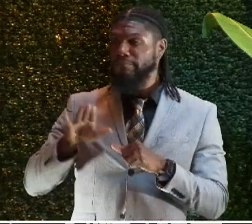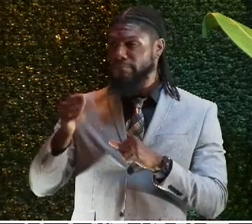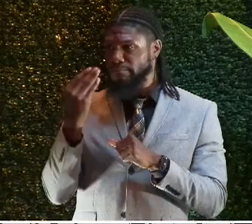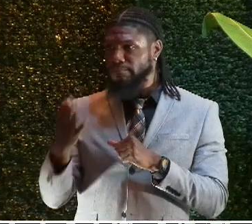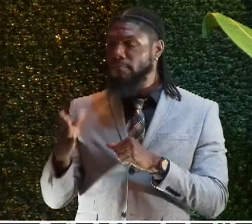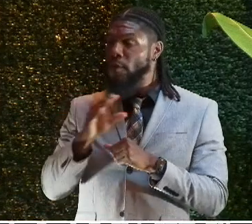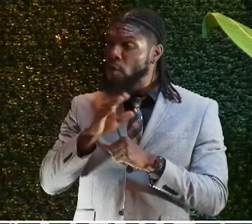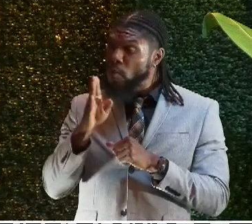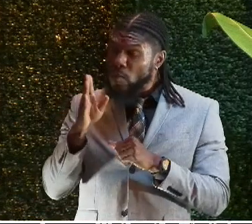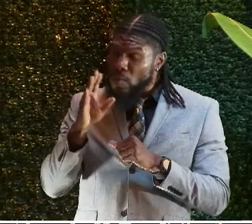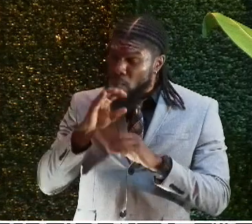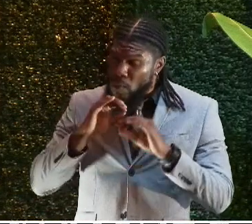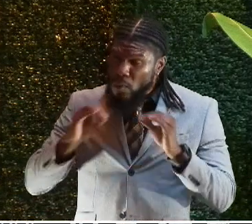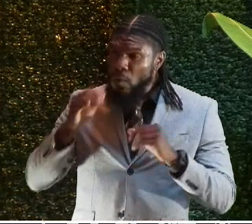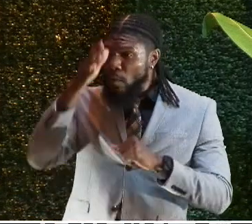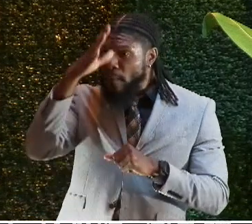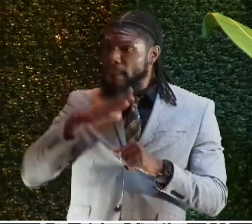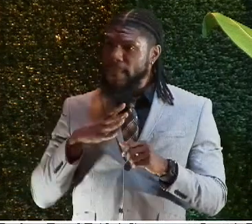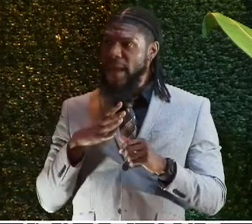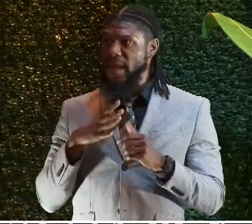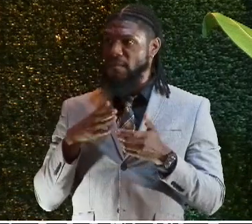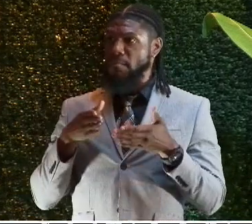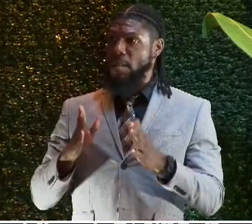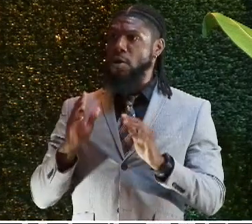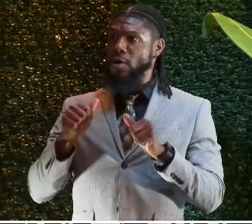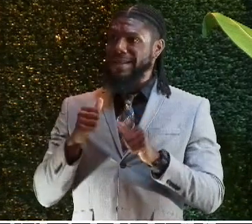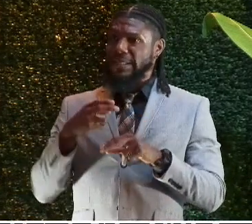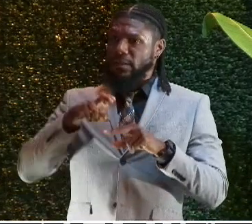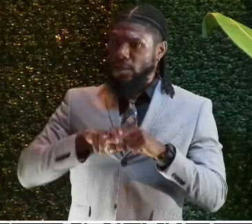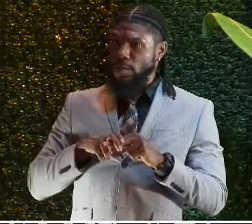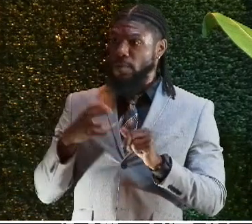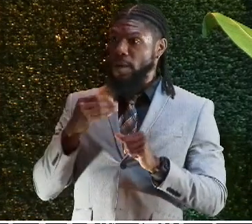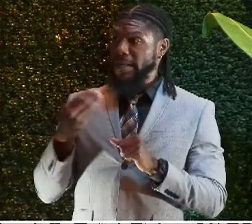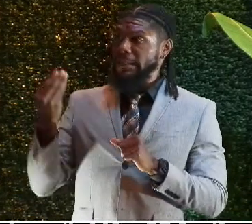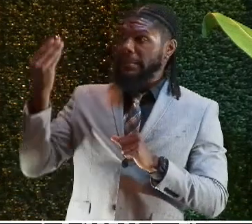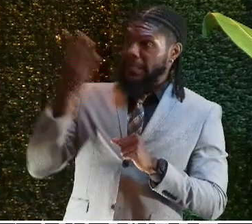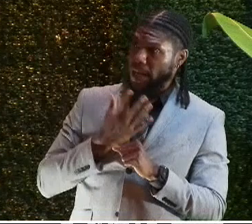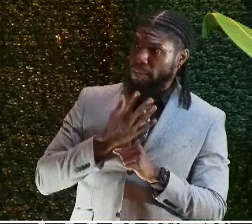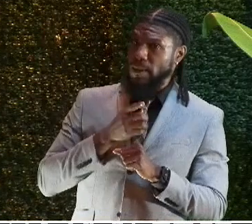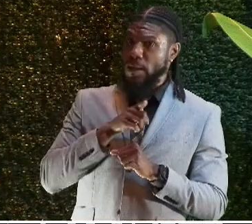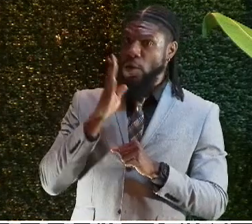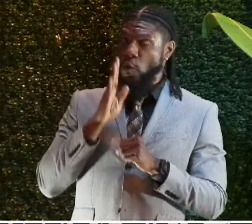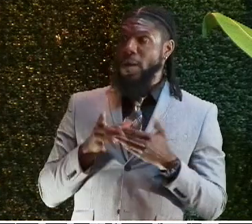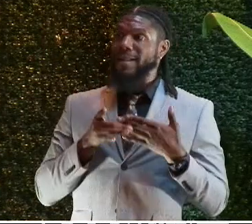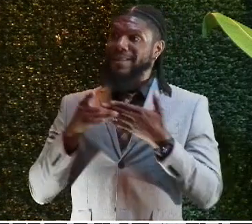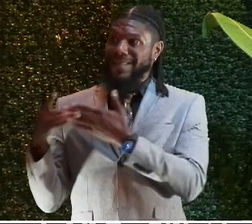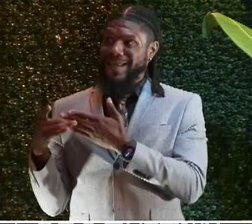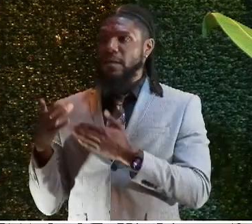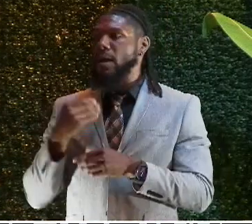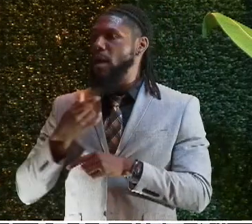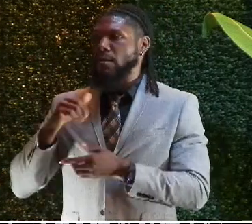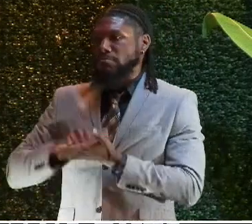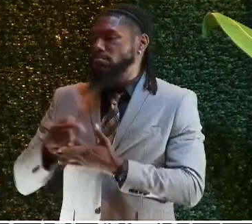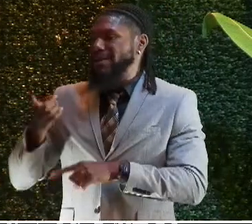alive that can sit up here and tell me that he's going to lead and can't.